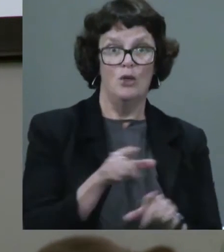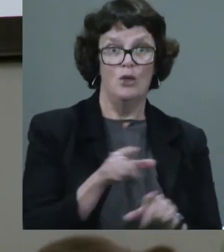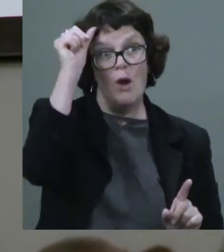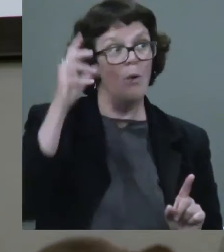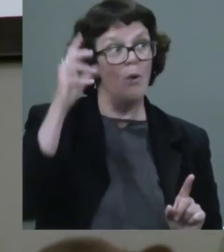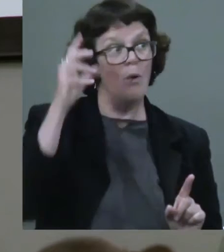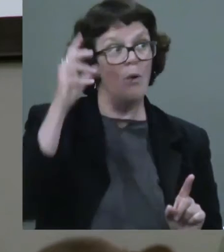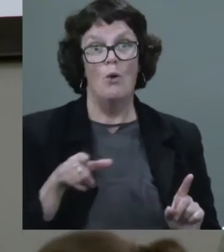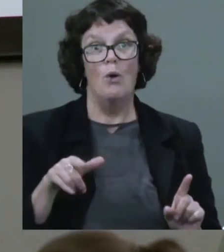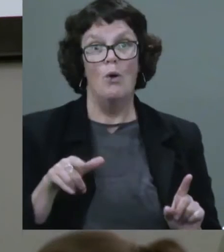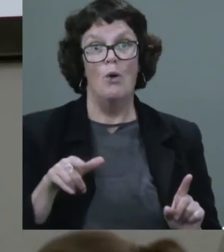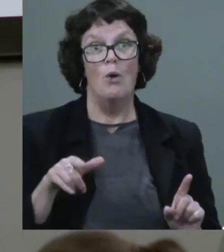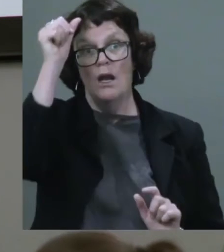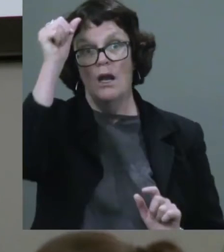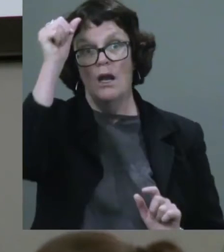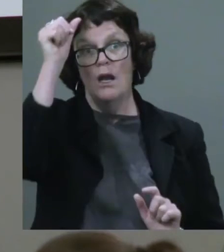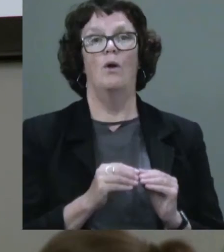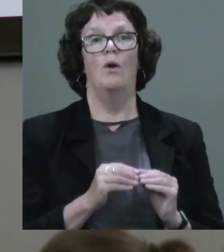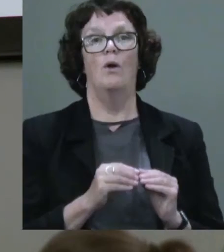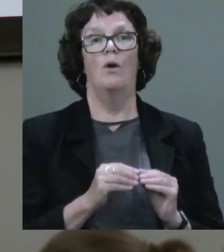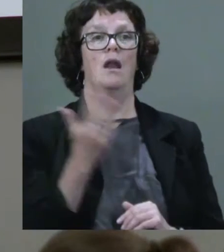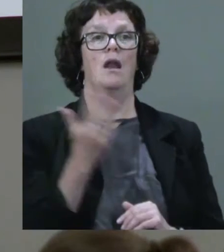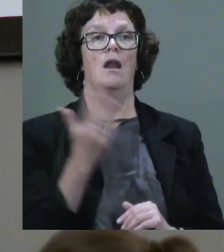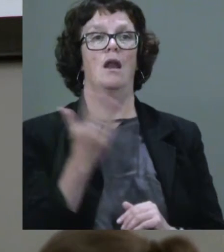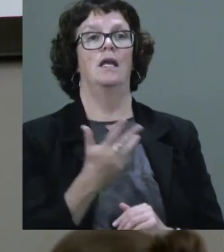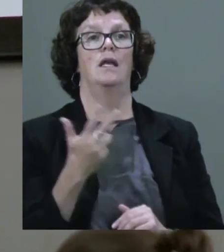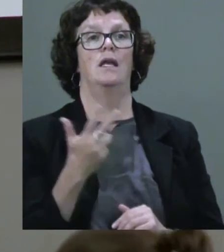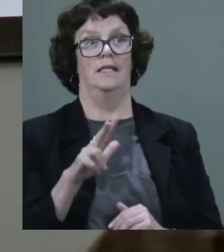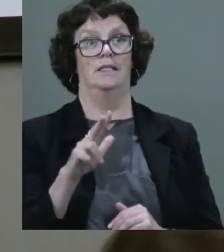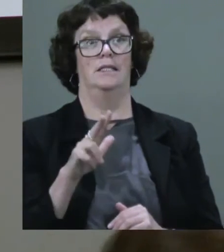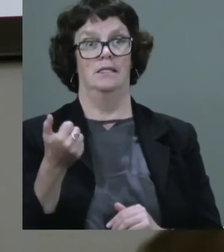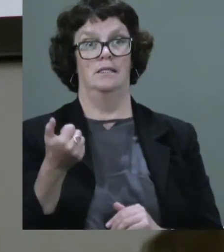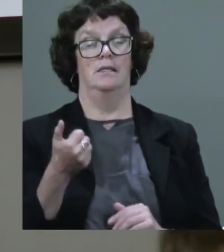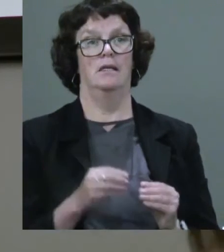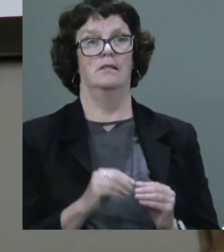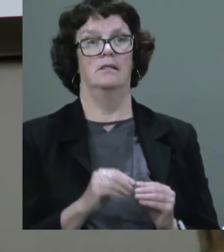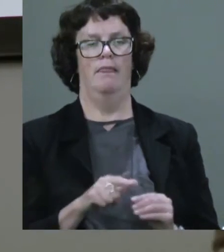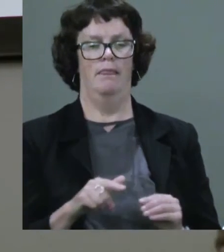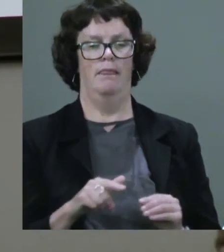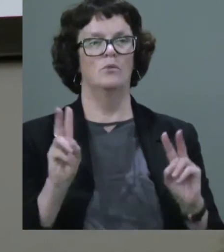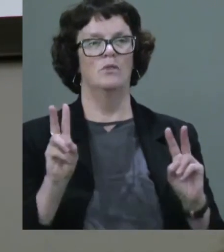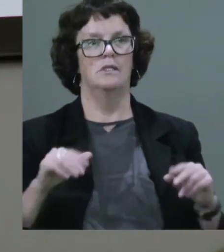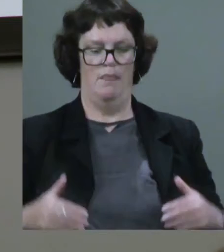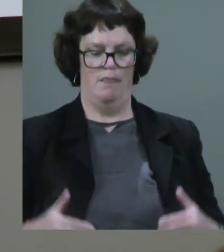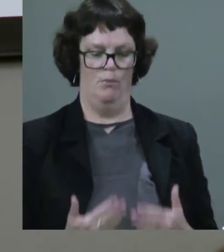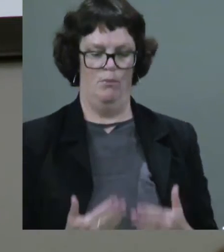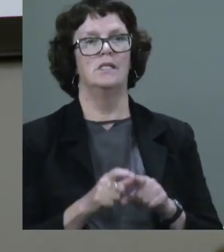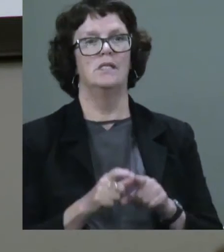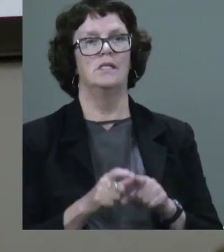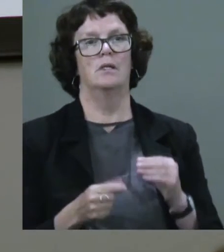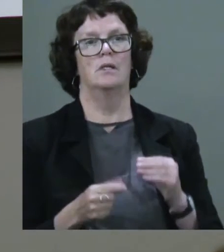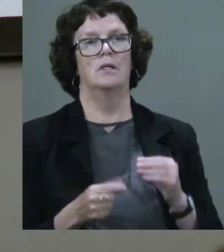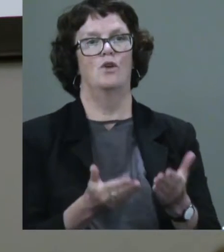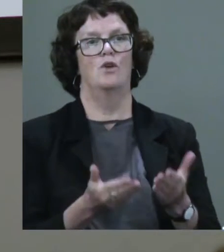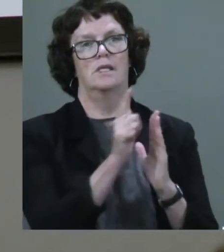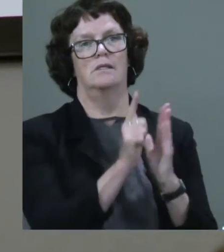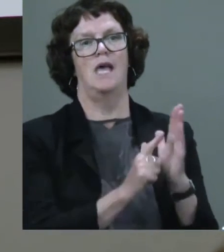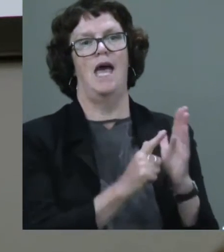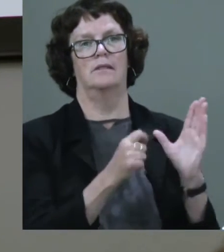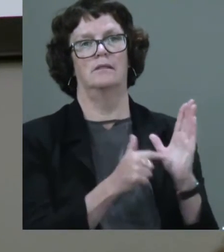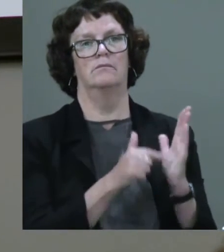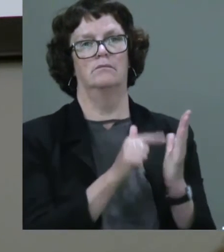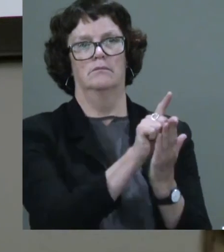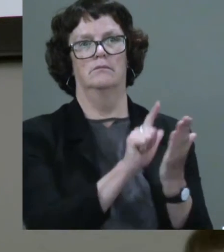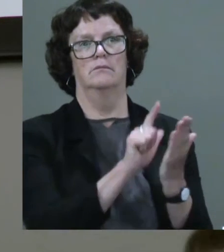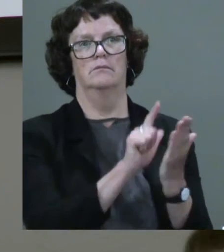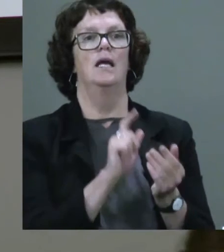know? Okay. So in 1986 was the birth of the Disability Services Act, where advocacy